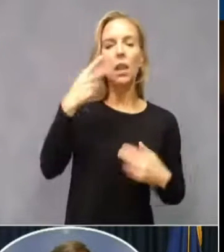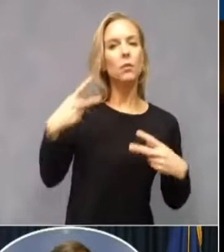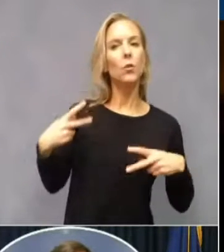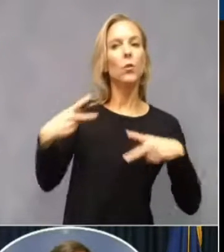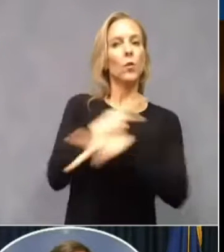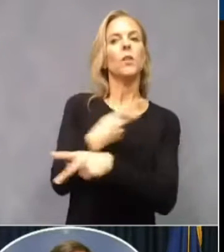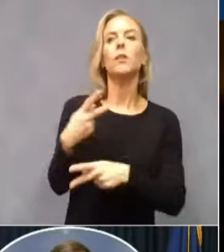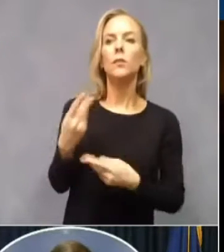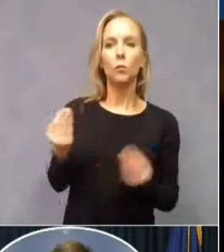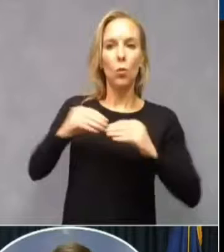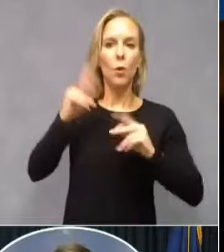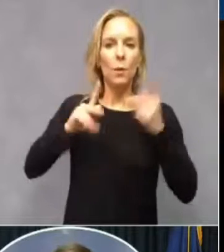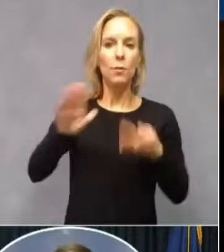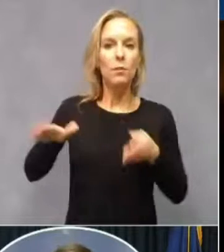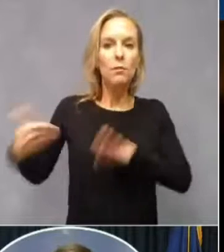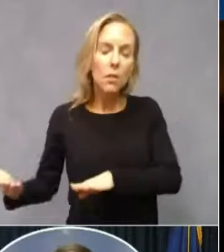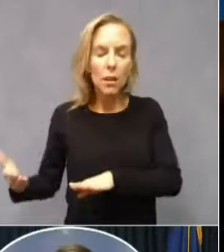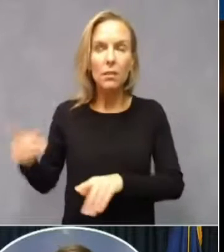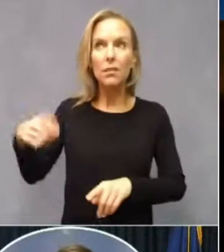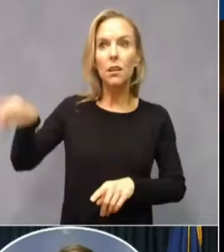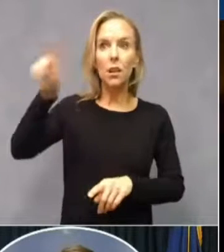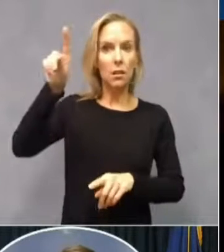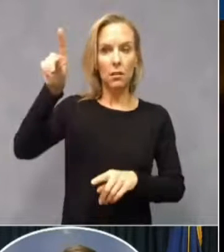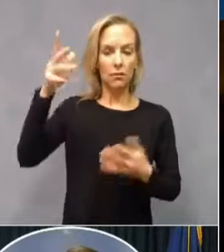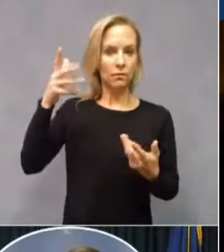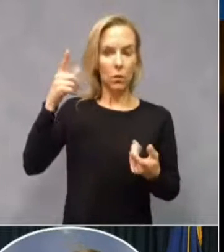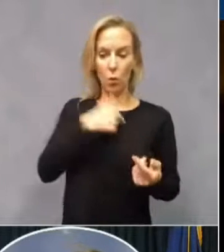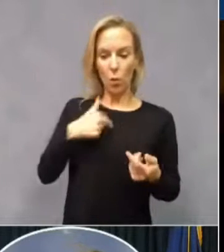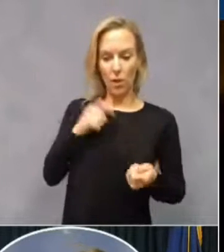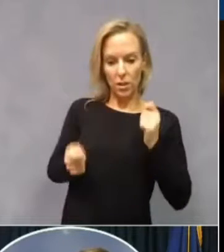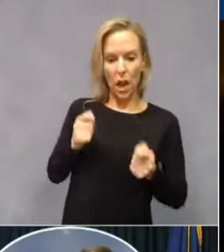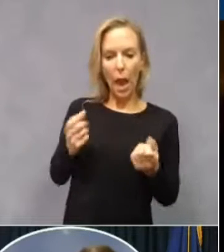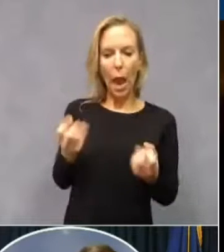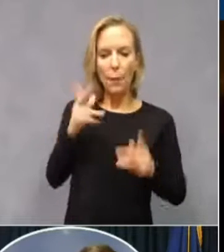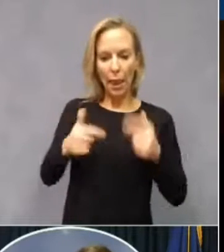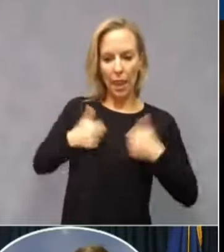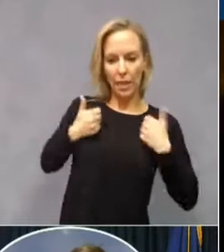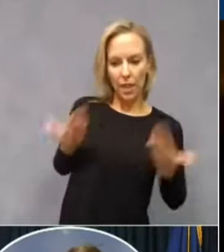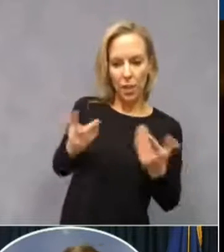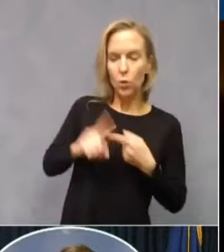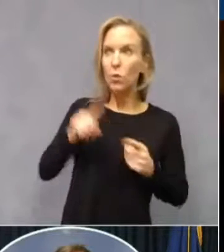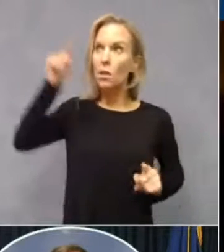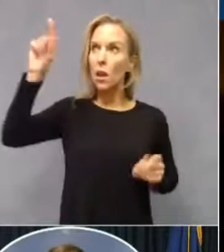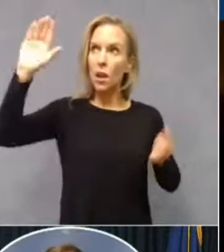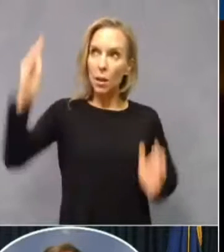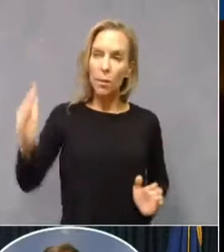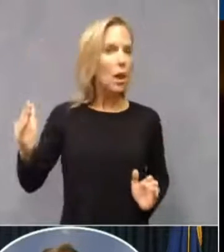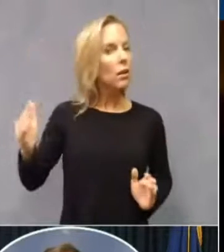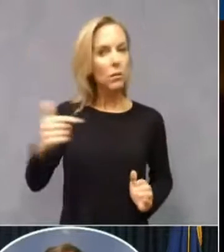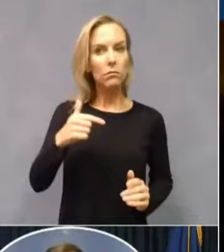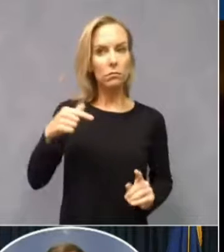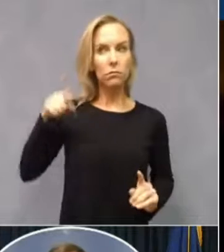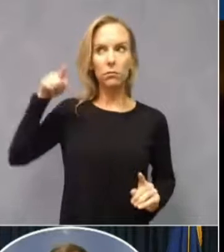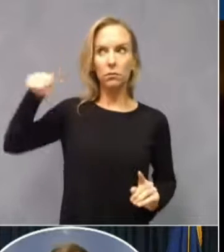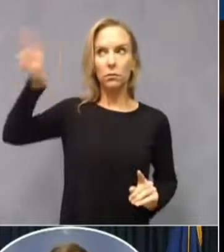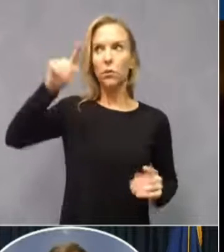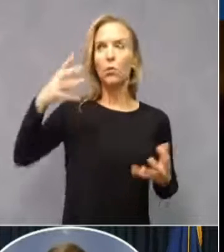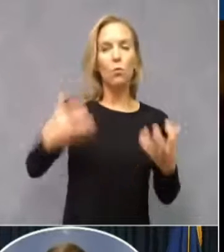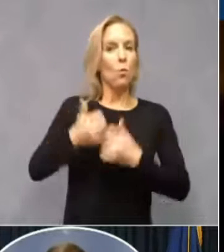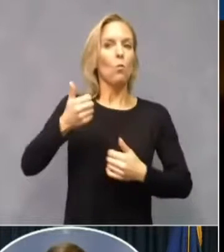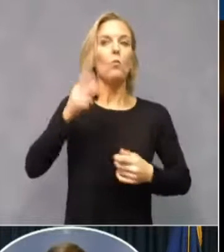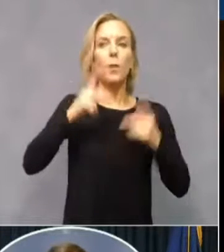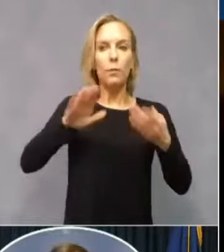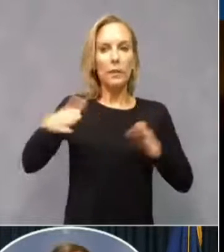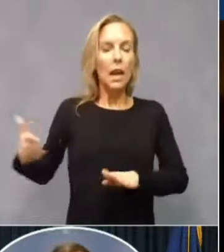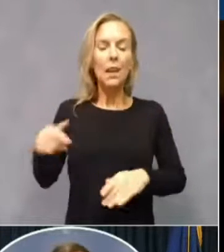die, even when adjusted by population. And I want to give you just a concept of how dangerous this virus is